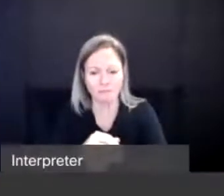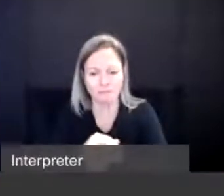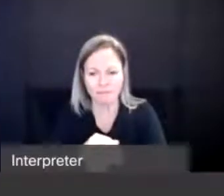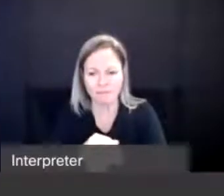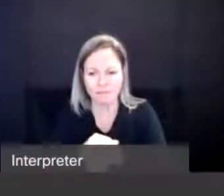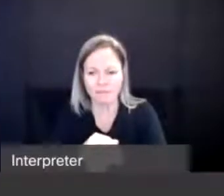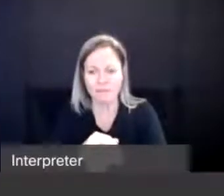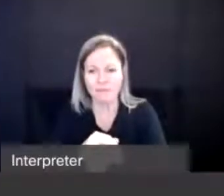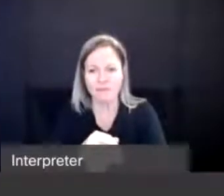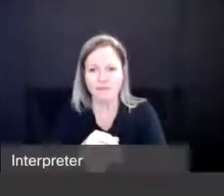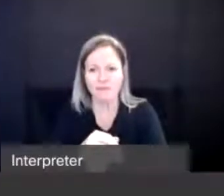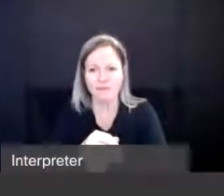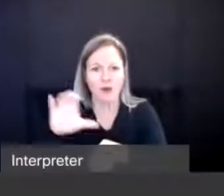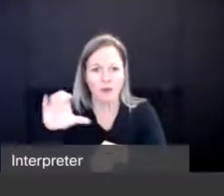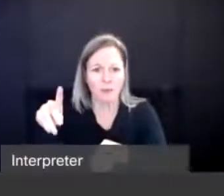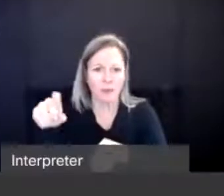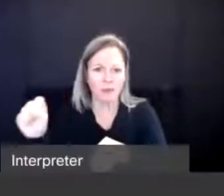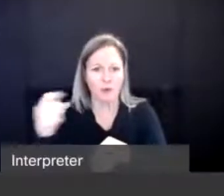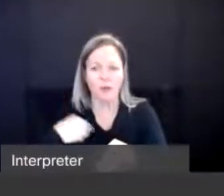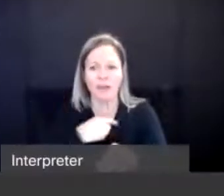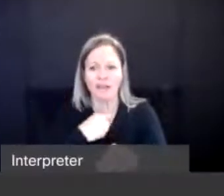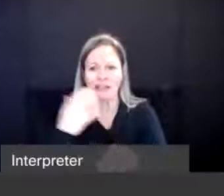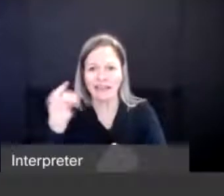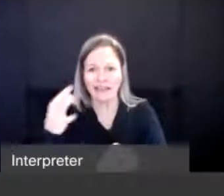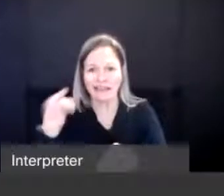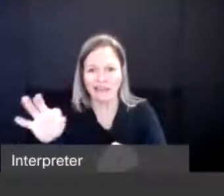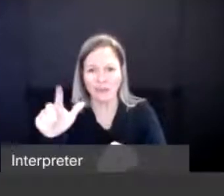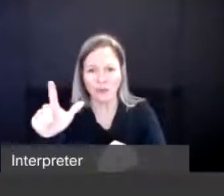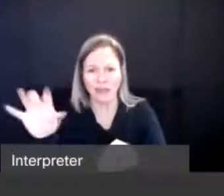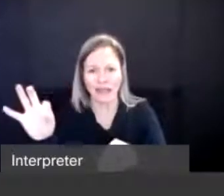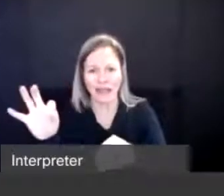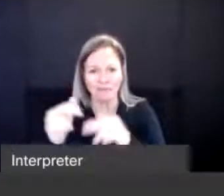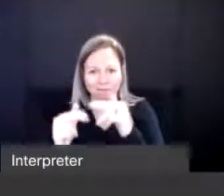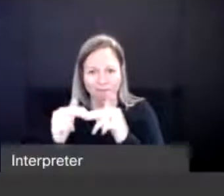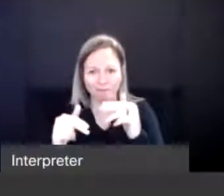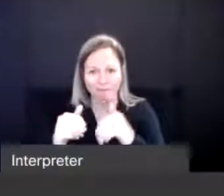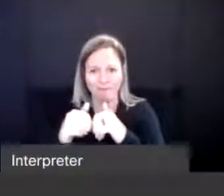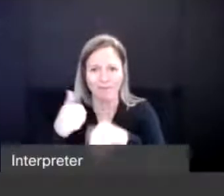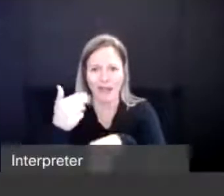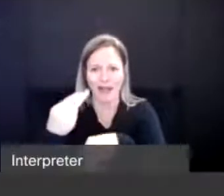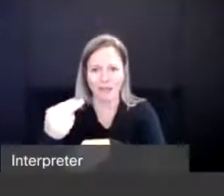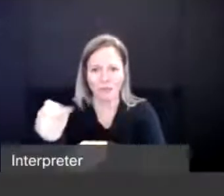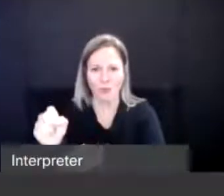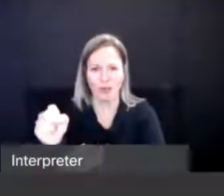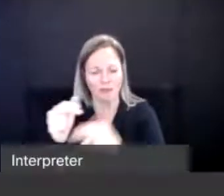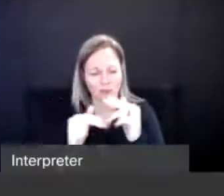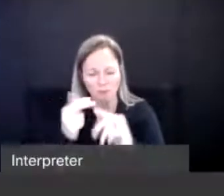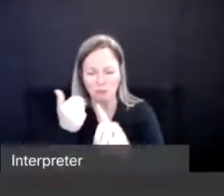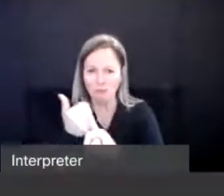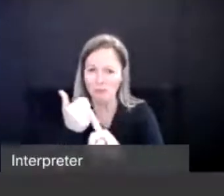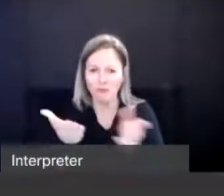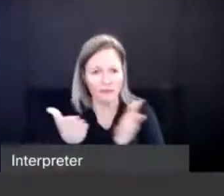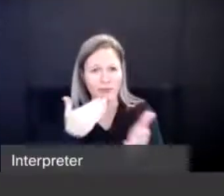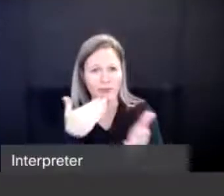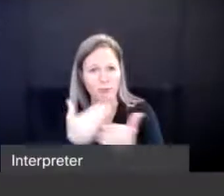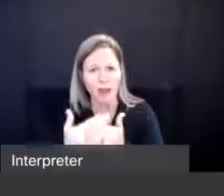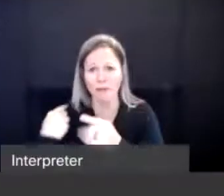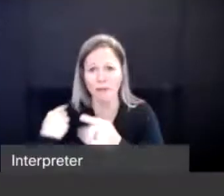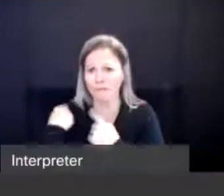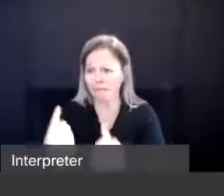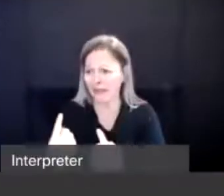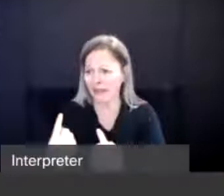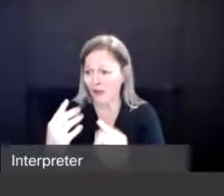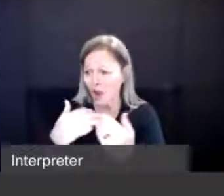We have a 1929 high school that has been serving us well for the past